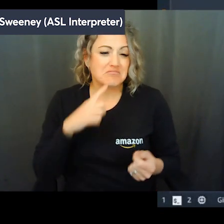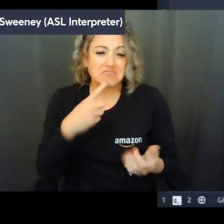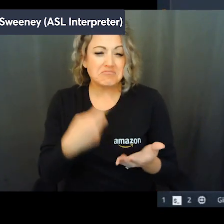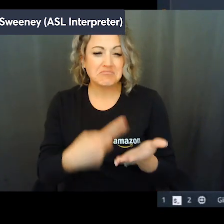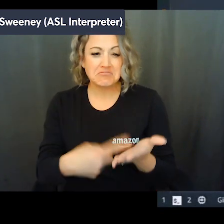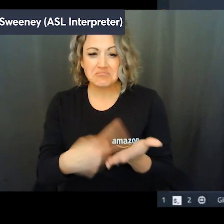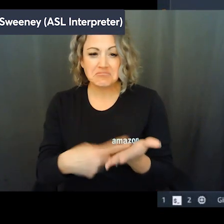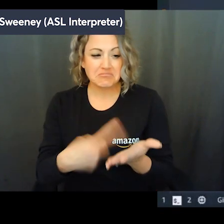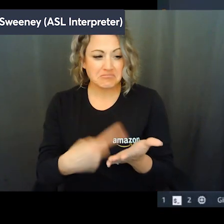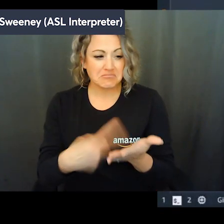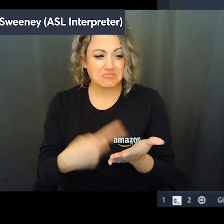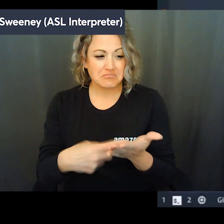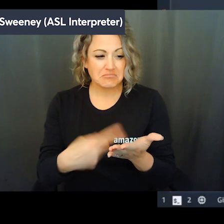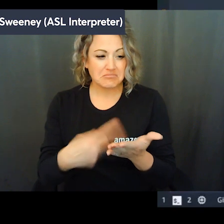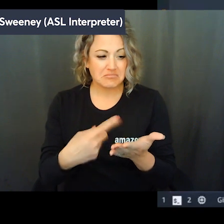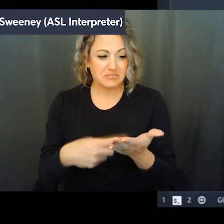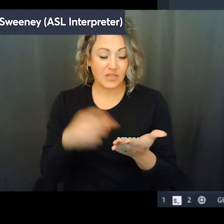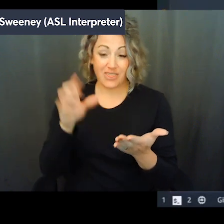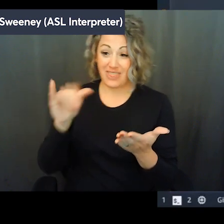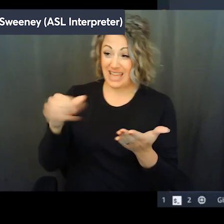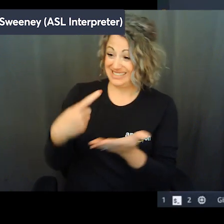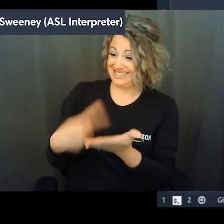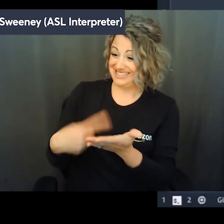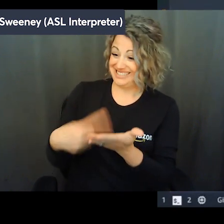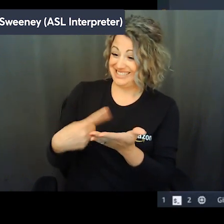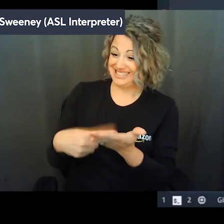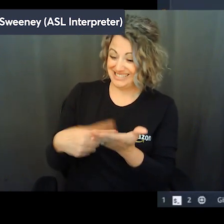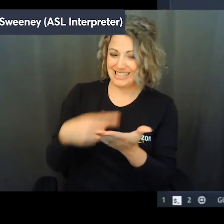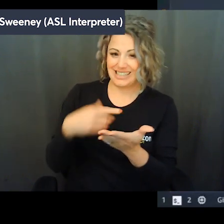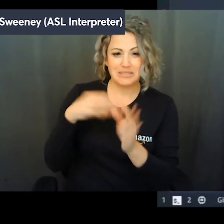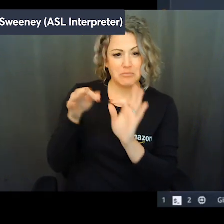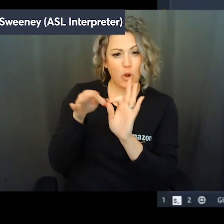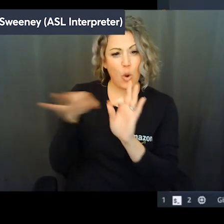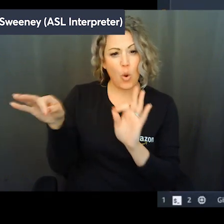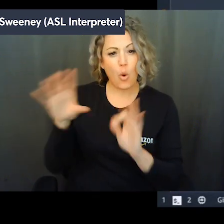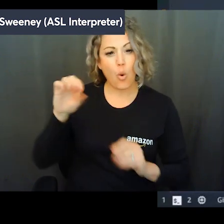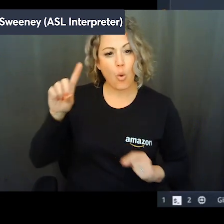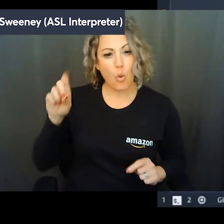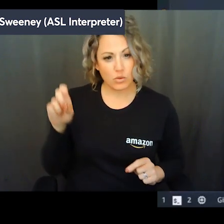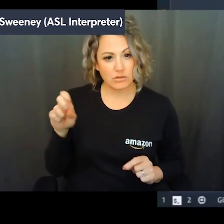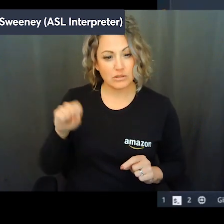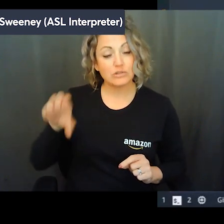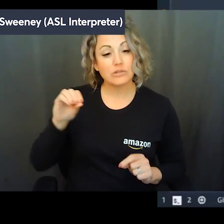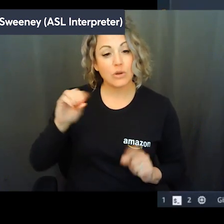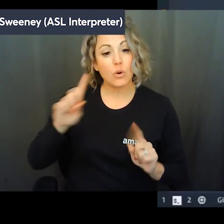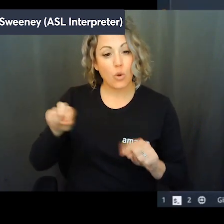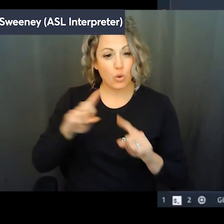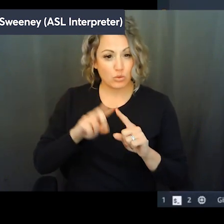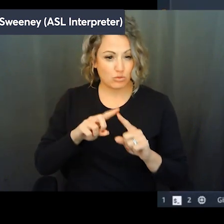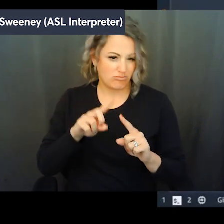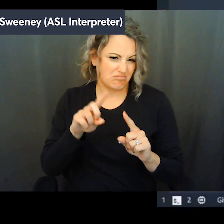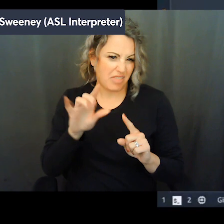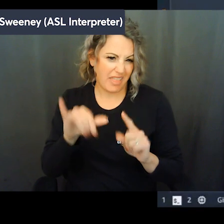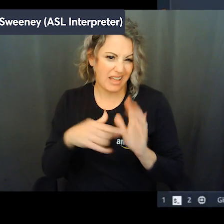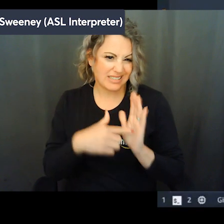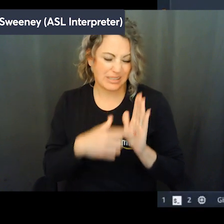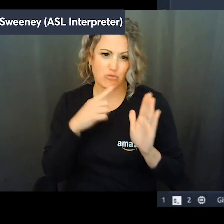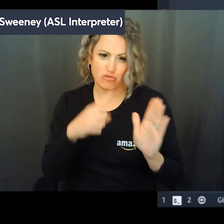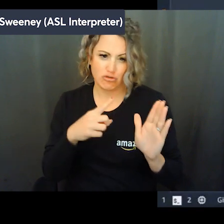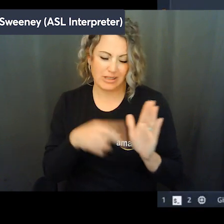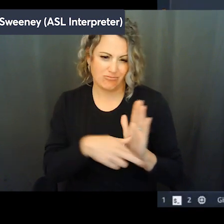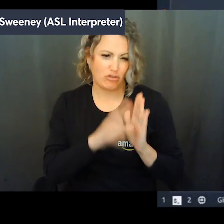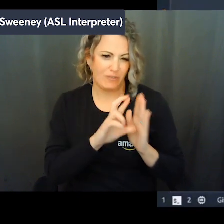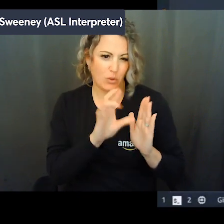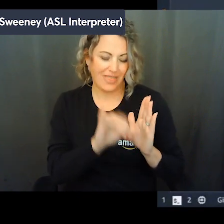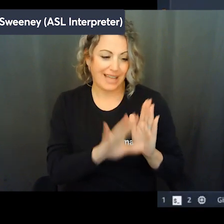to code what Rishabh and everyone else has been talking about, we're going to go through a SageMaker Serverless Inference example really quickly.